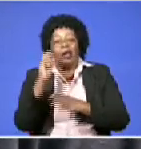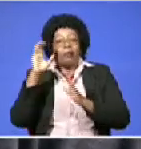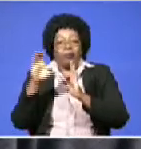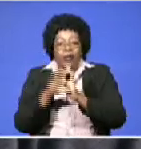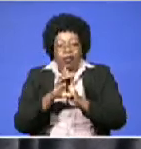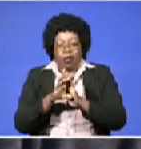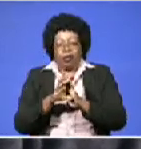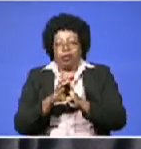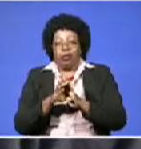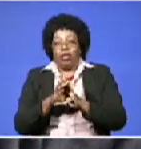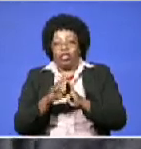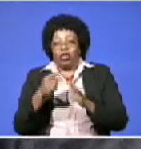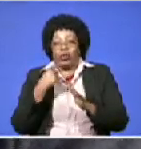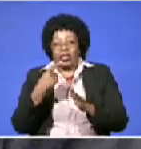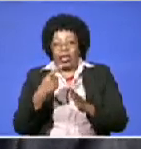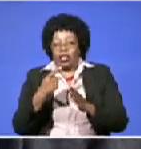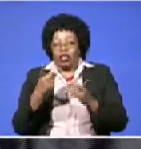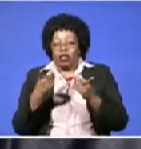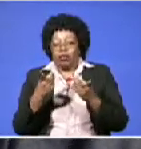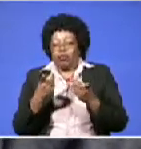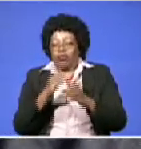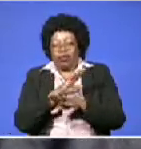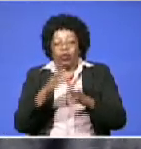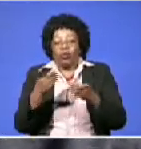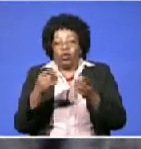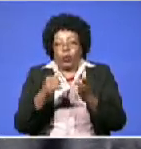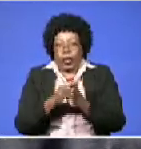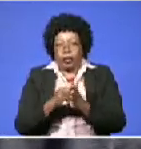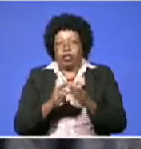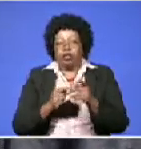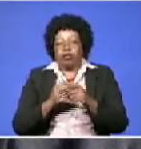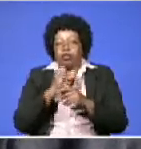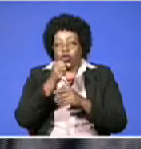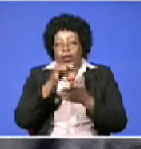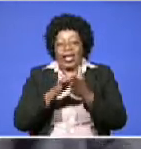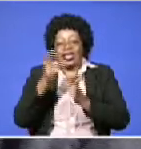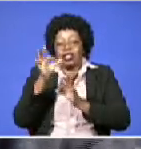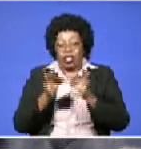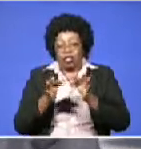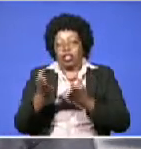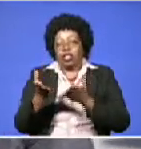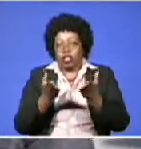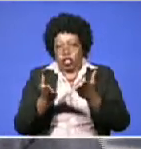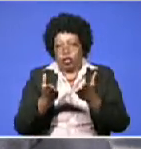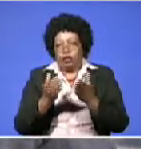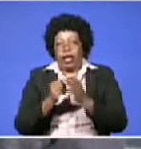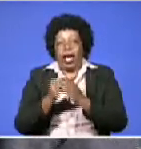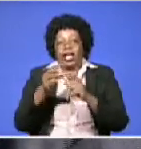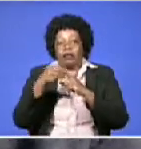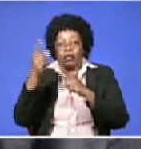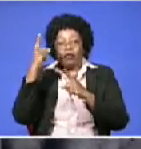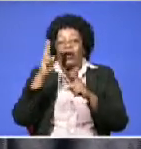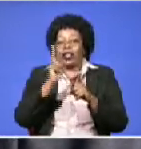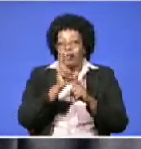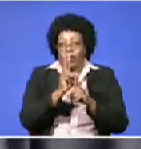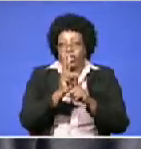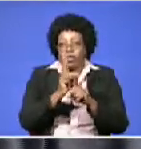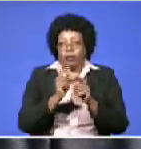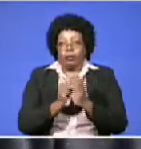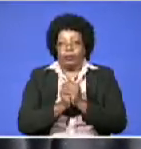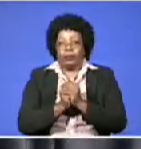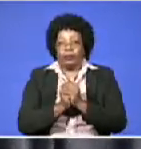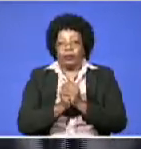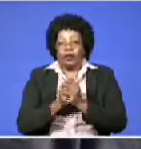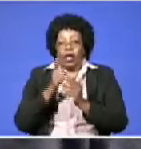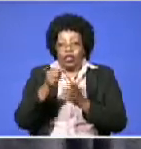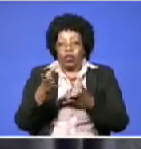that, so as to ensure that justice is served as far as possible, especially to the victims. And you